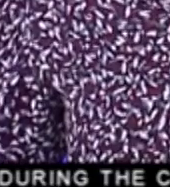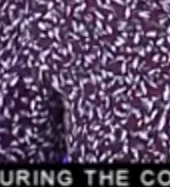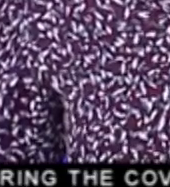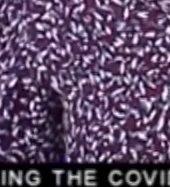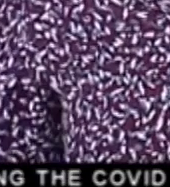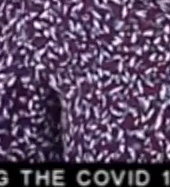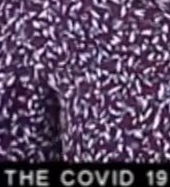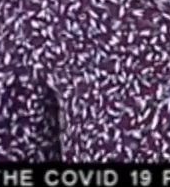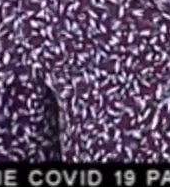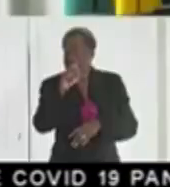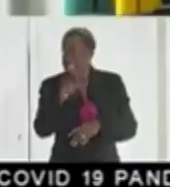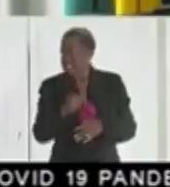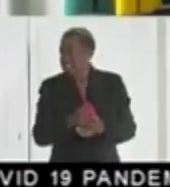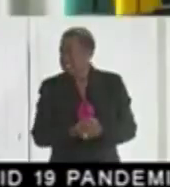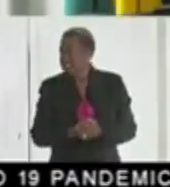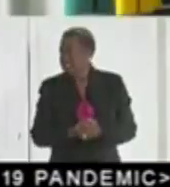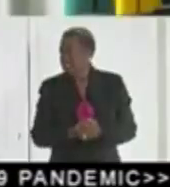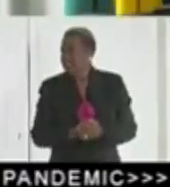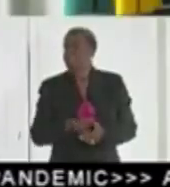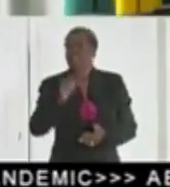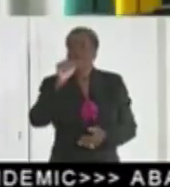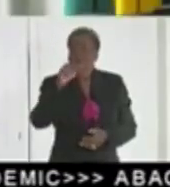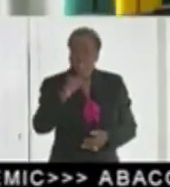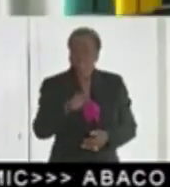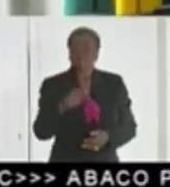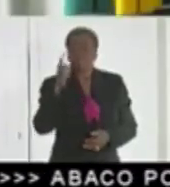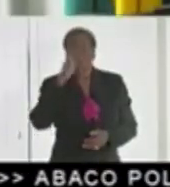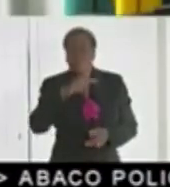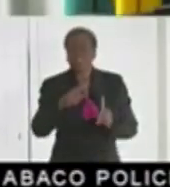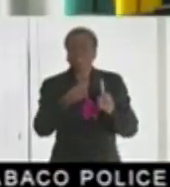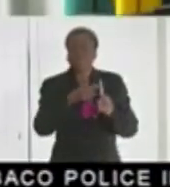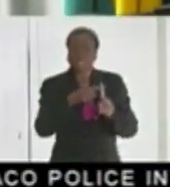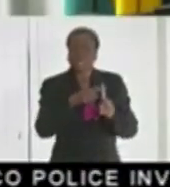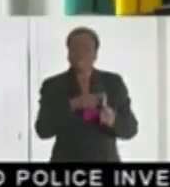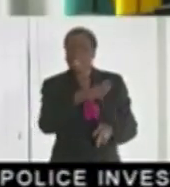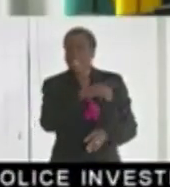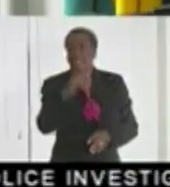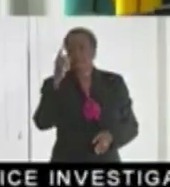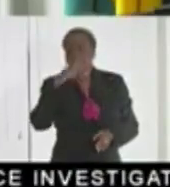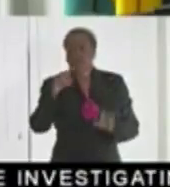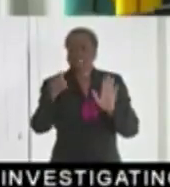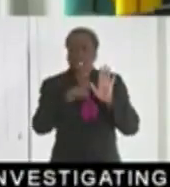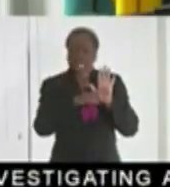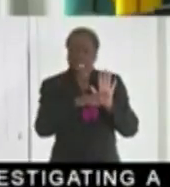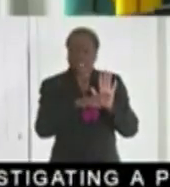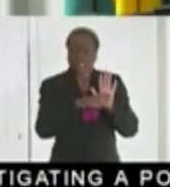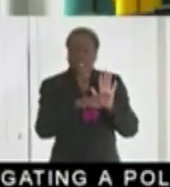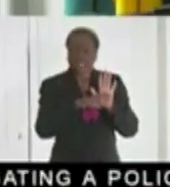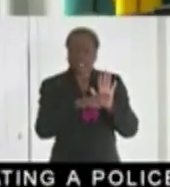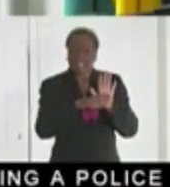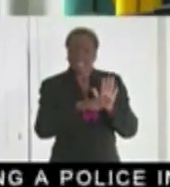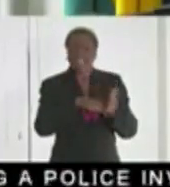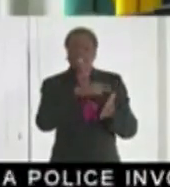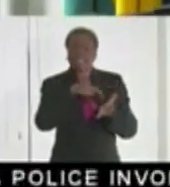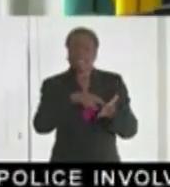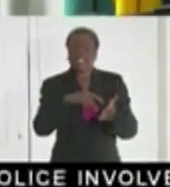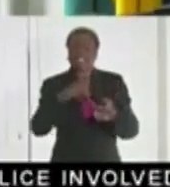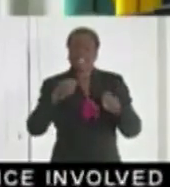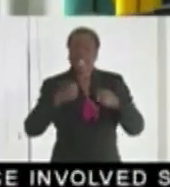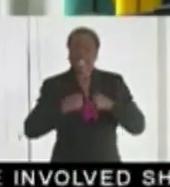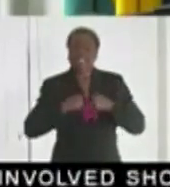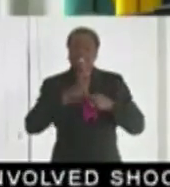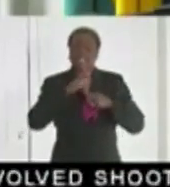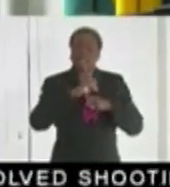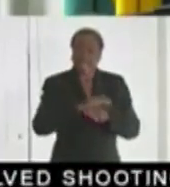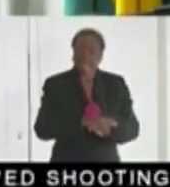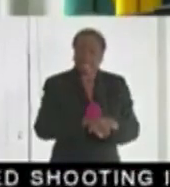healthcare workers. There were false positives and false negatives, and this has impacted